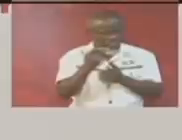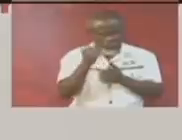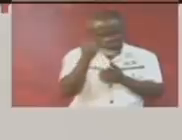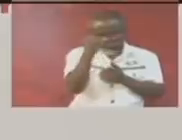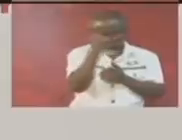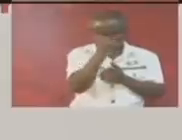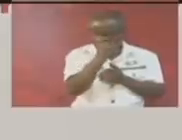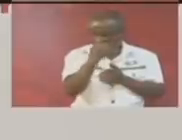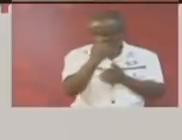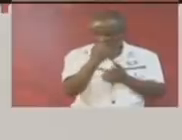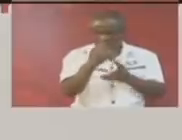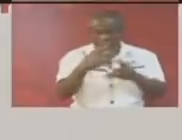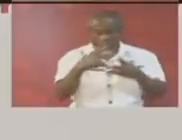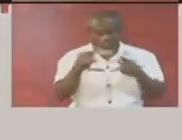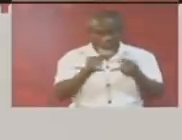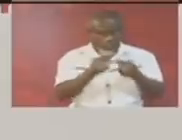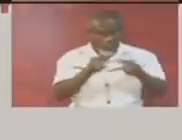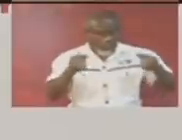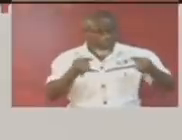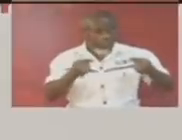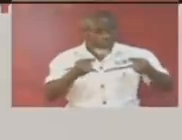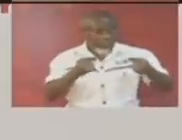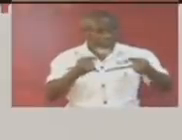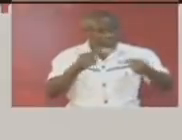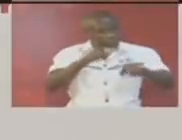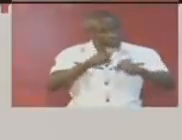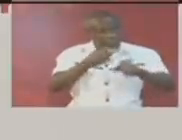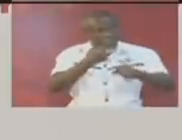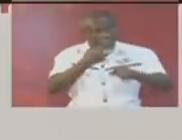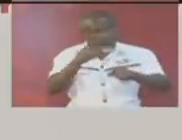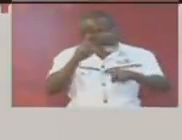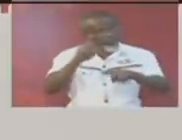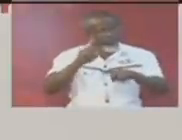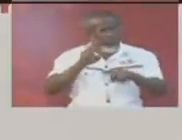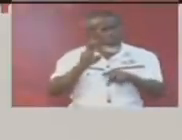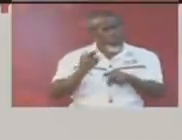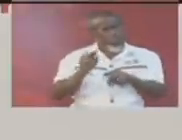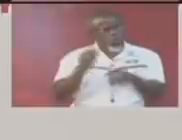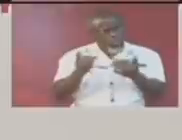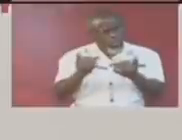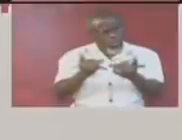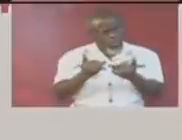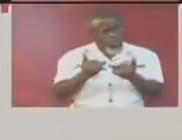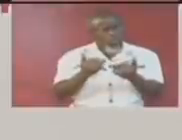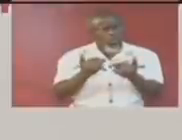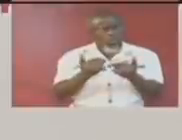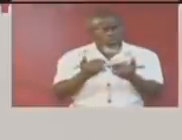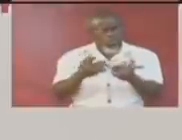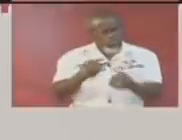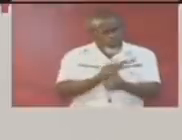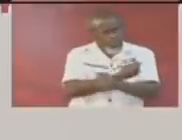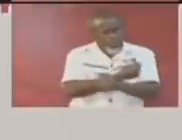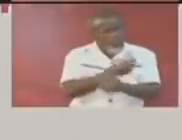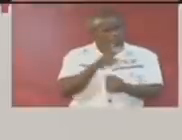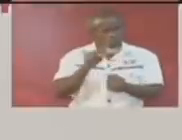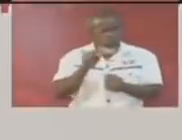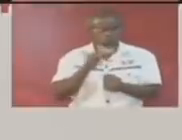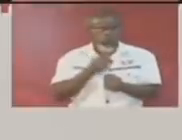and then, of course, you should not have the vaccine at this point. So, yes, to food, if you have had severe